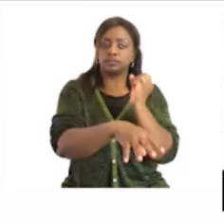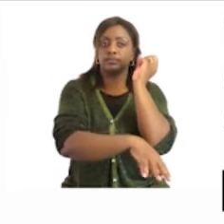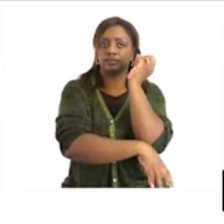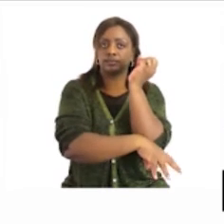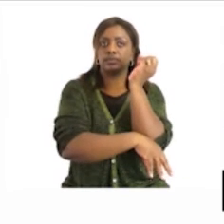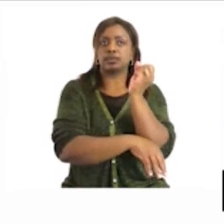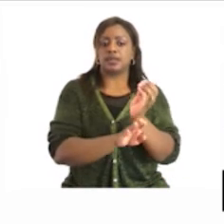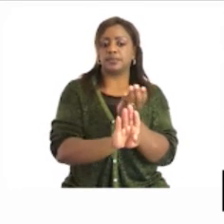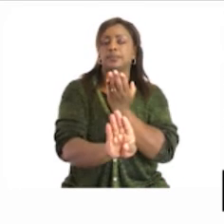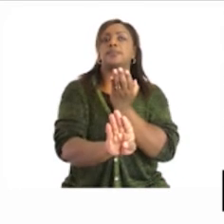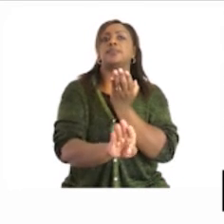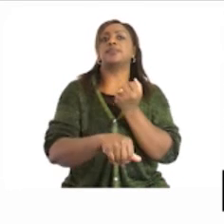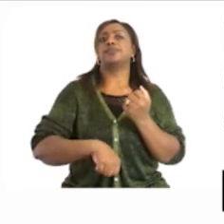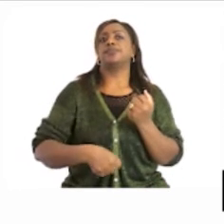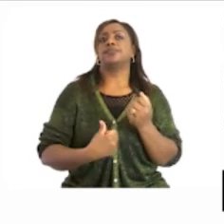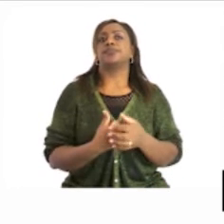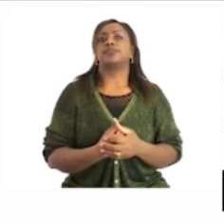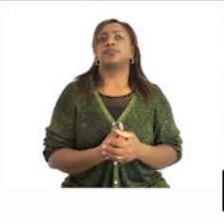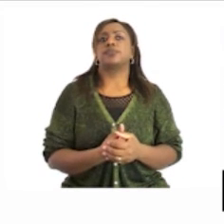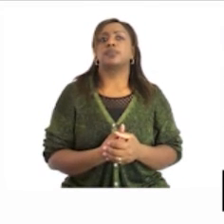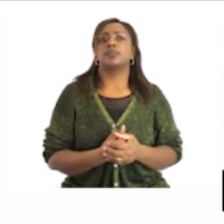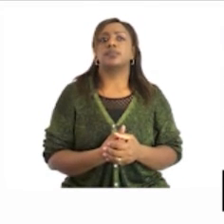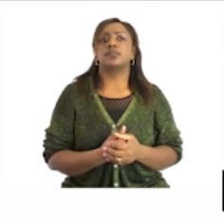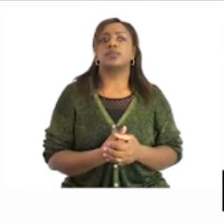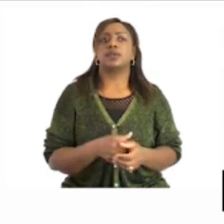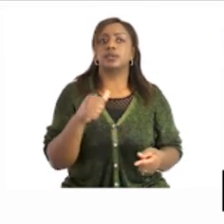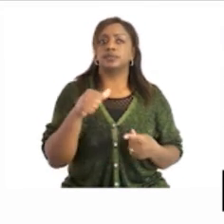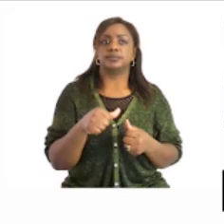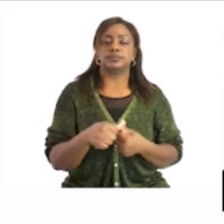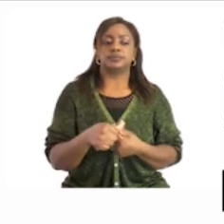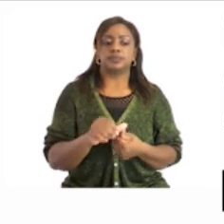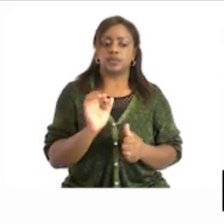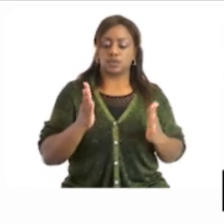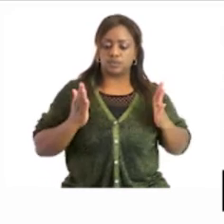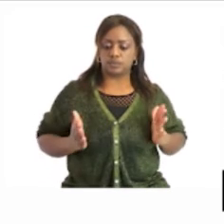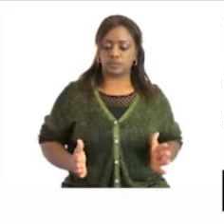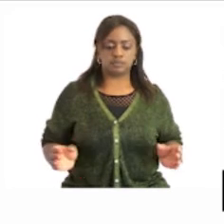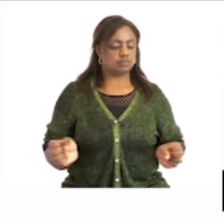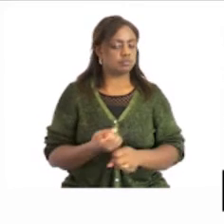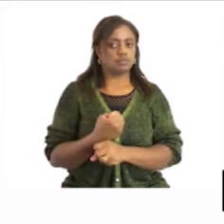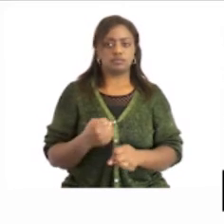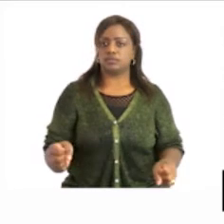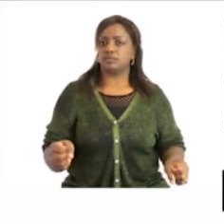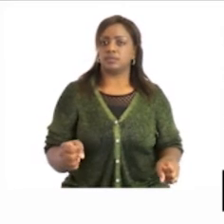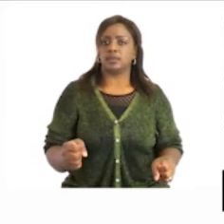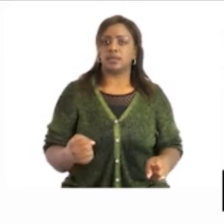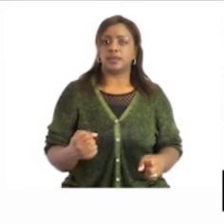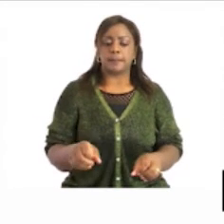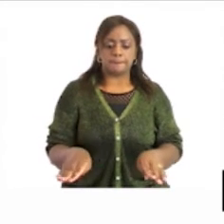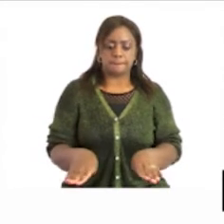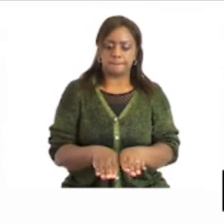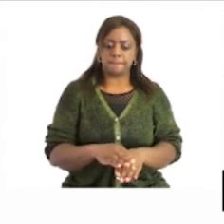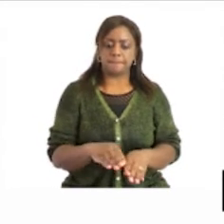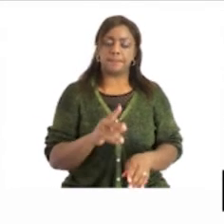illness. But now guys, it is very important to remember that your body cannot make vitamins on its own.